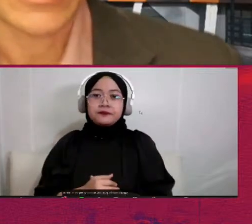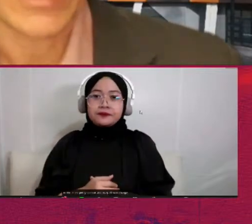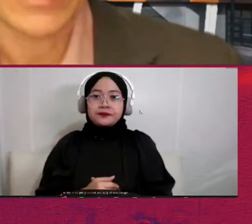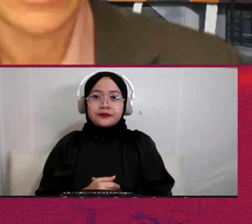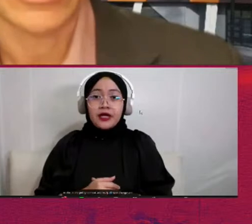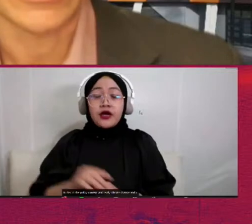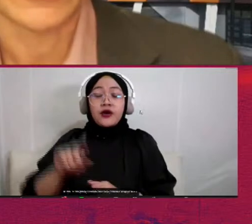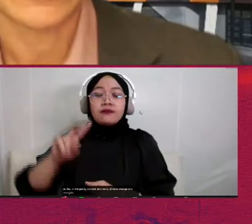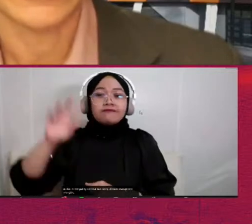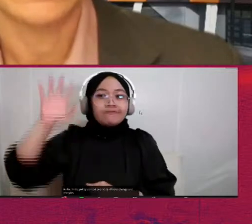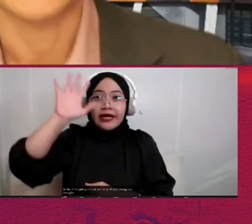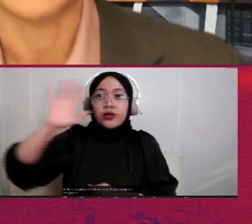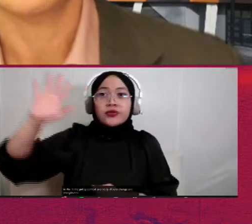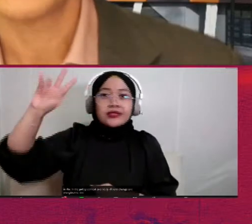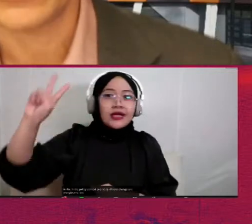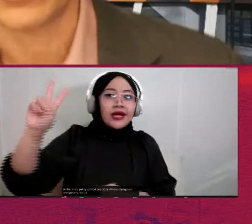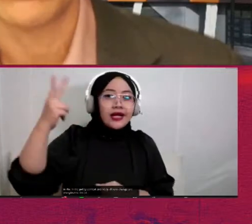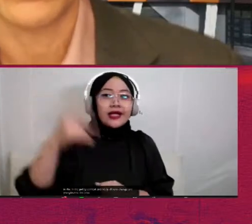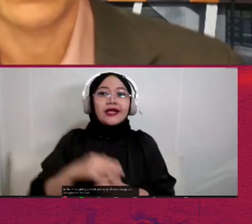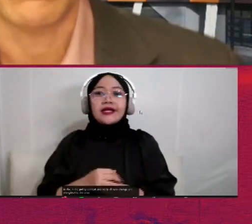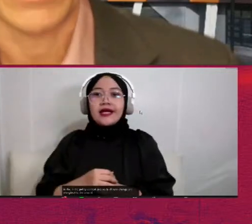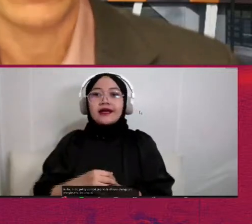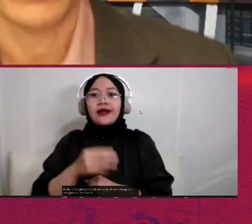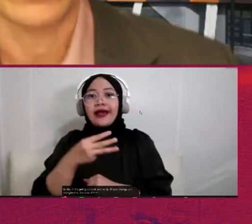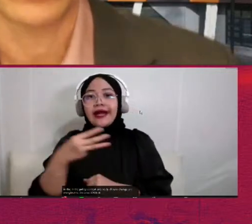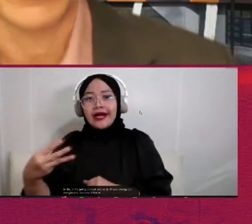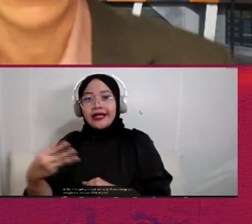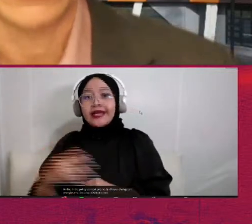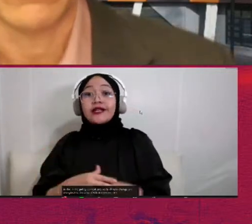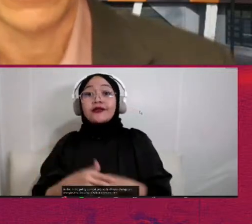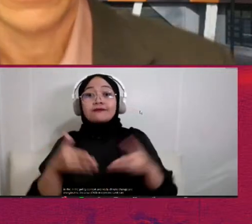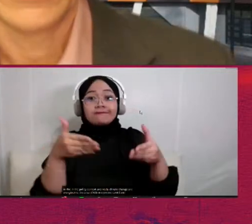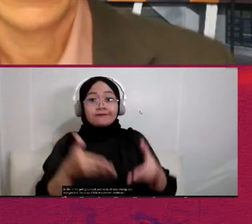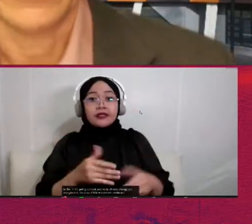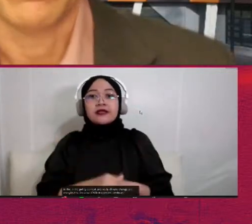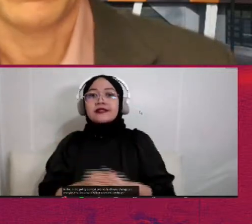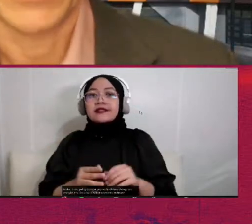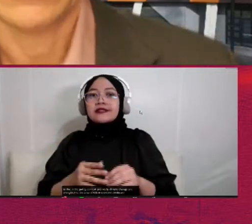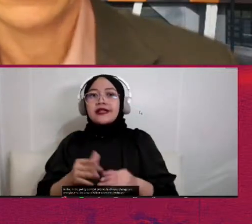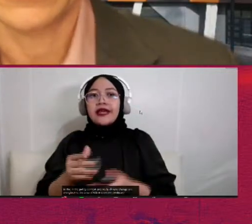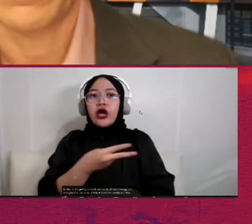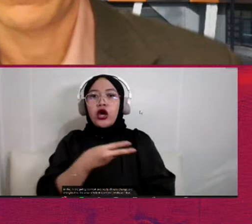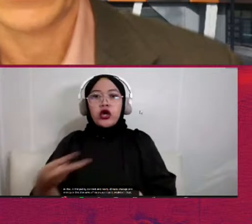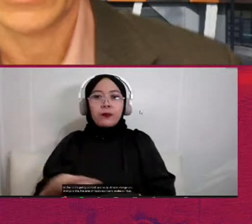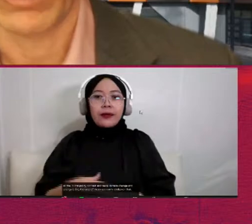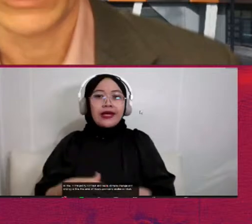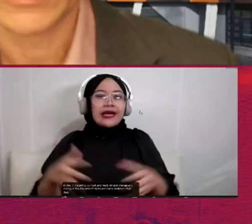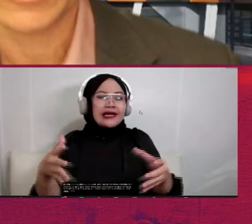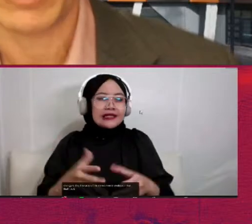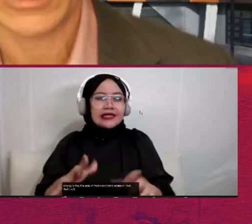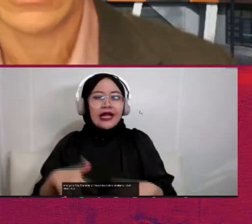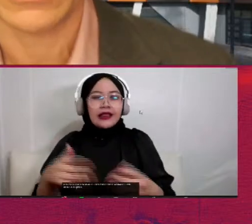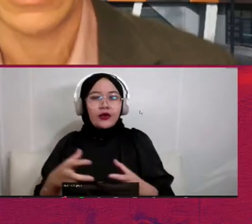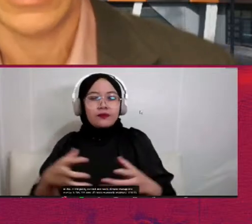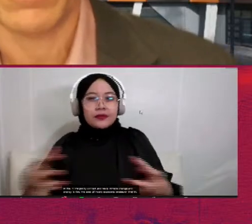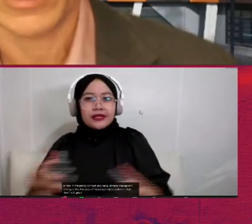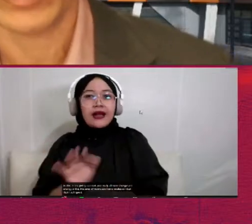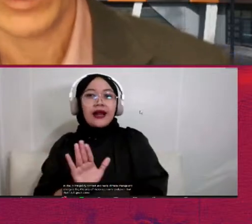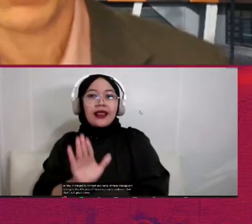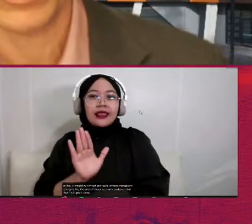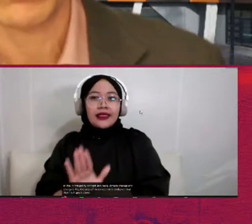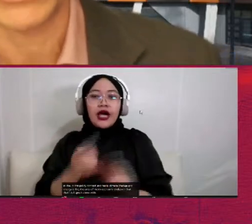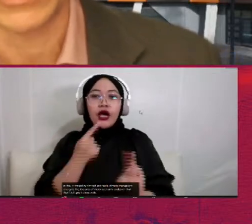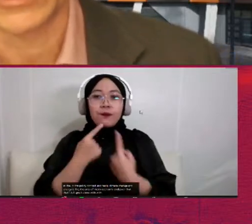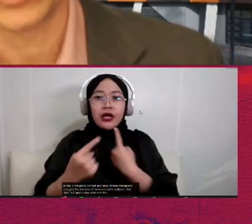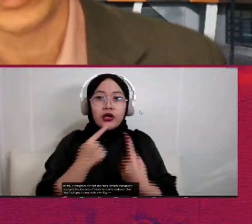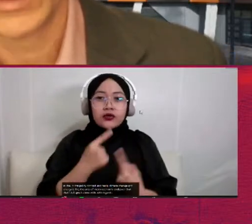change and energy is the area of microeconomic endeavor that I will speak about